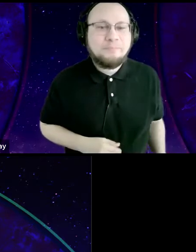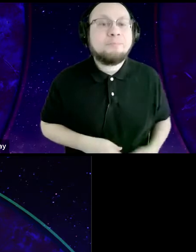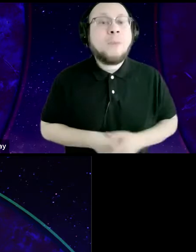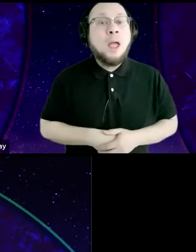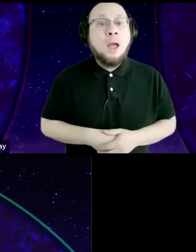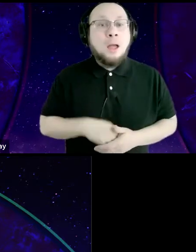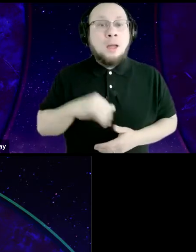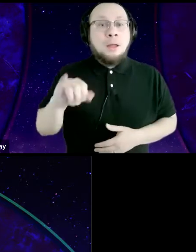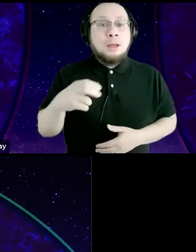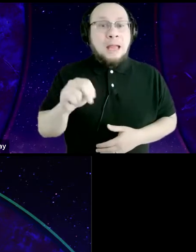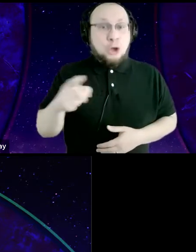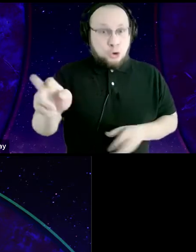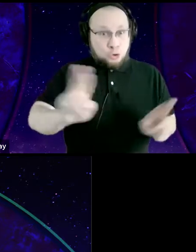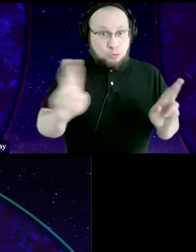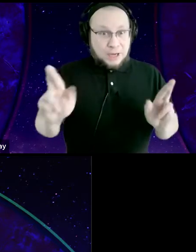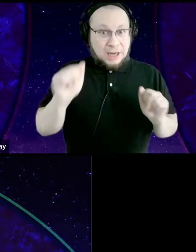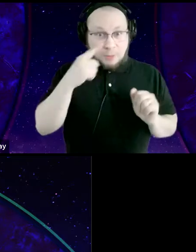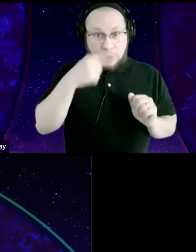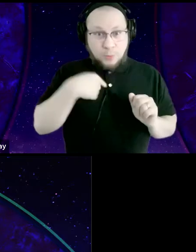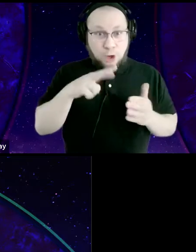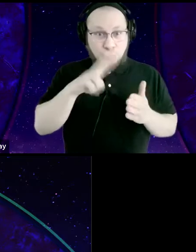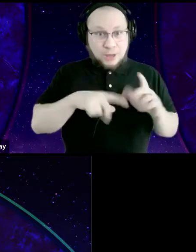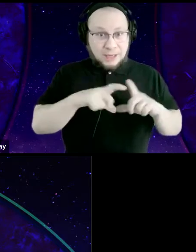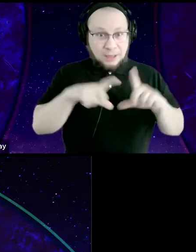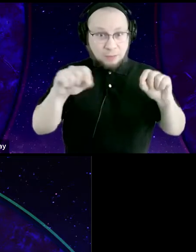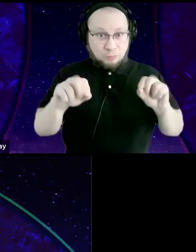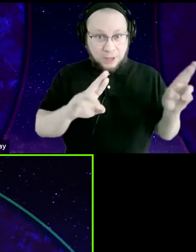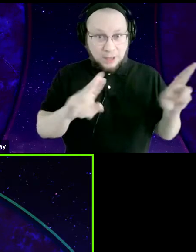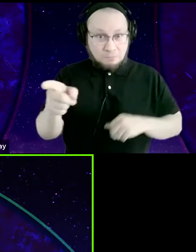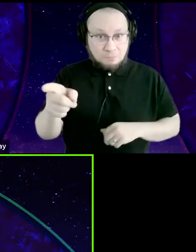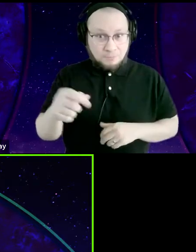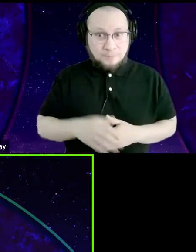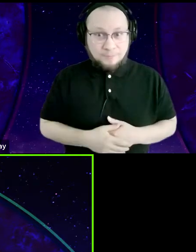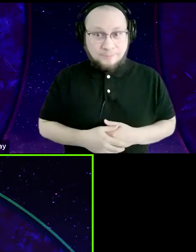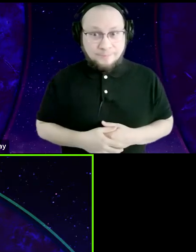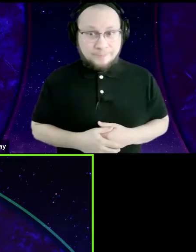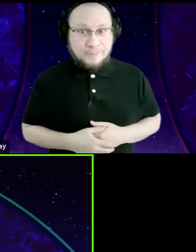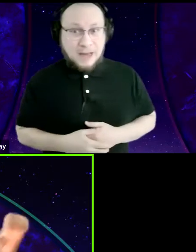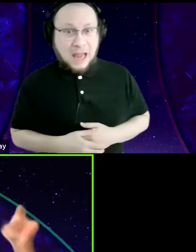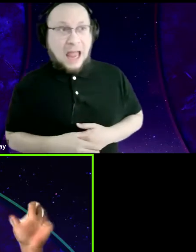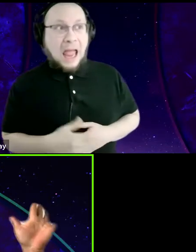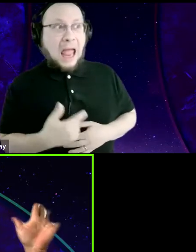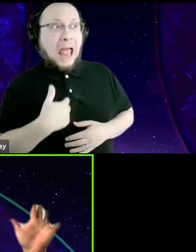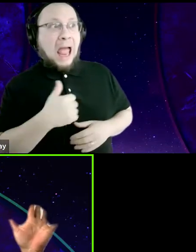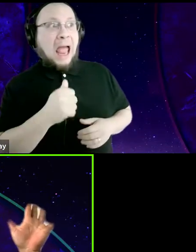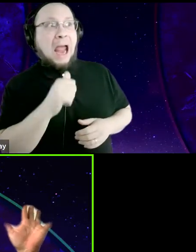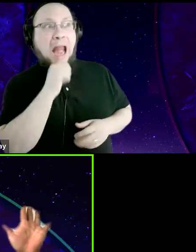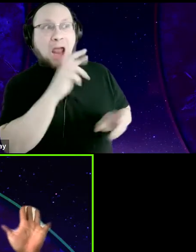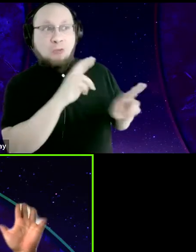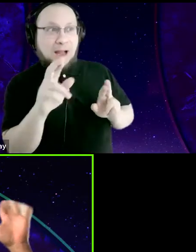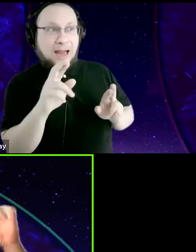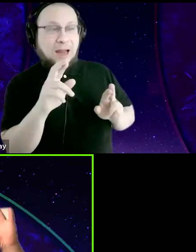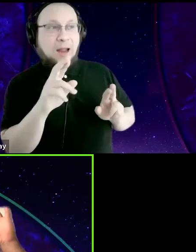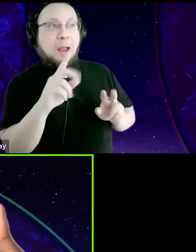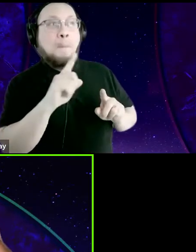Jéhan, yes. You ready? Can we do a little tarot reading? Those are two different answers, but yes, I am not ready.